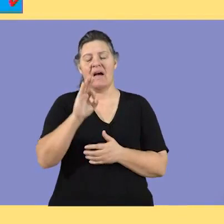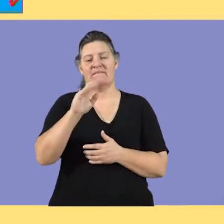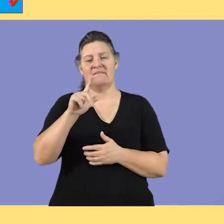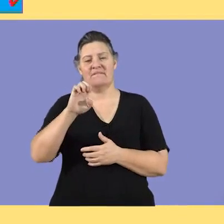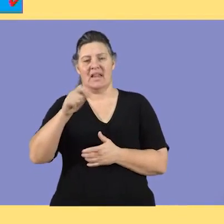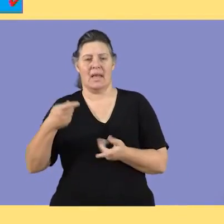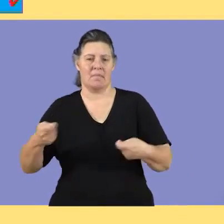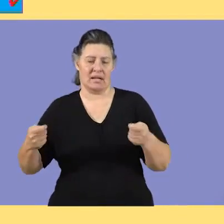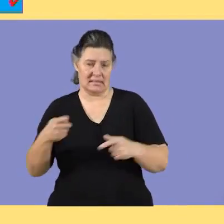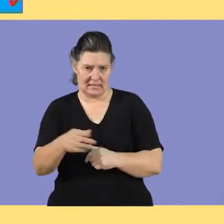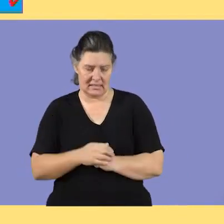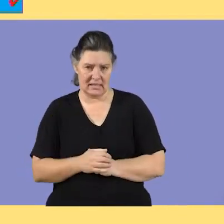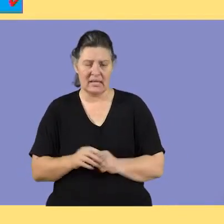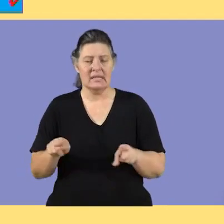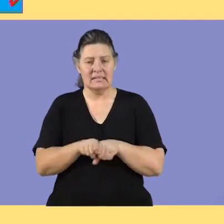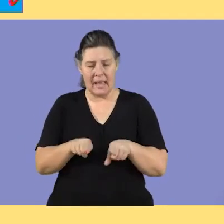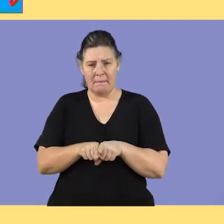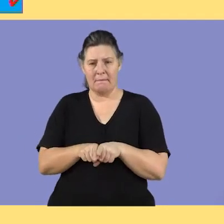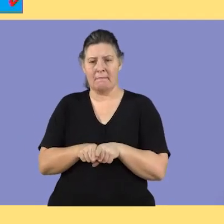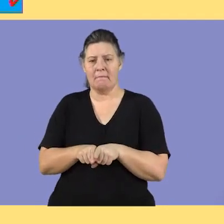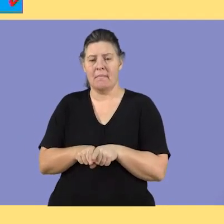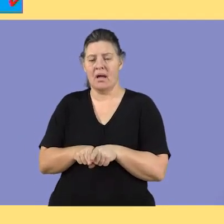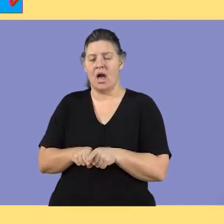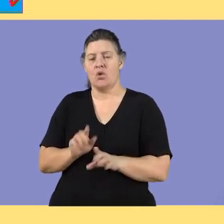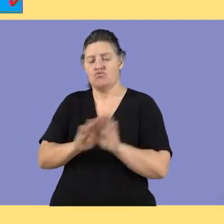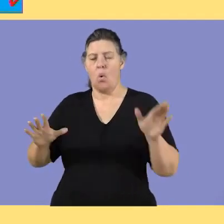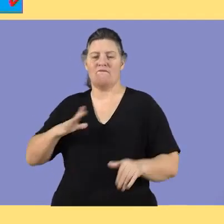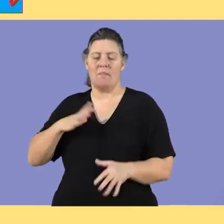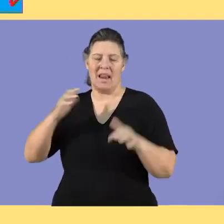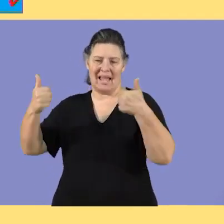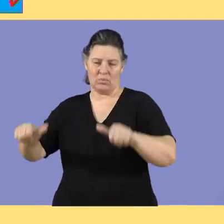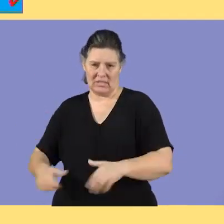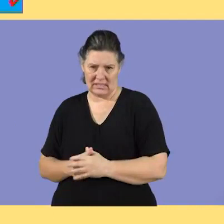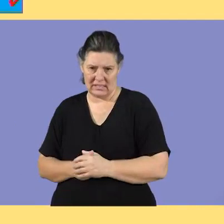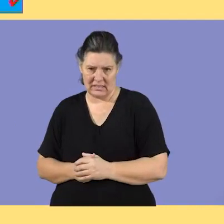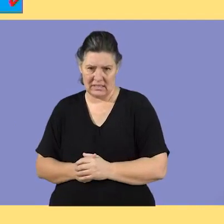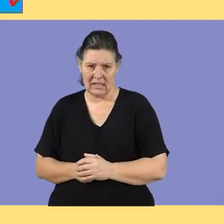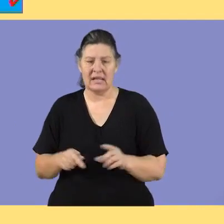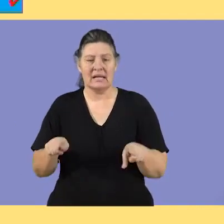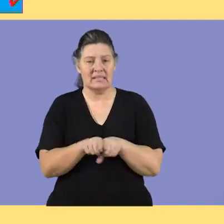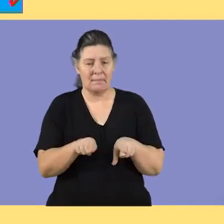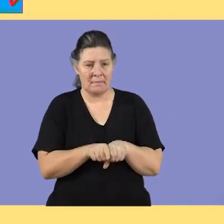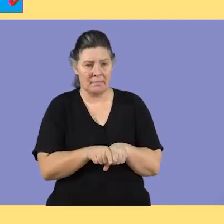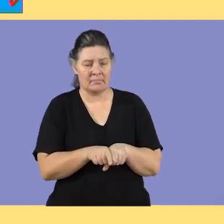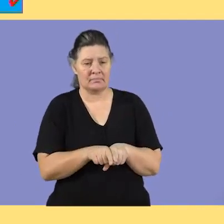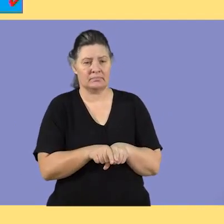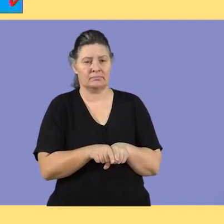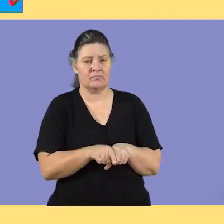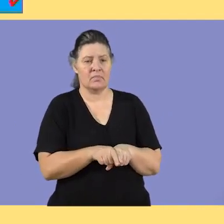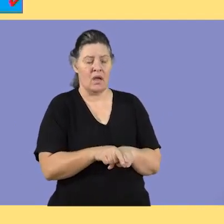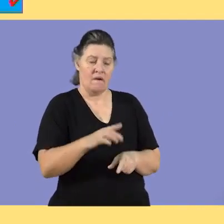We also touched on indigenous accounting. We also touched on the characteristics of